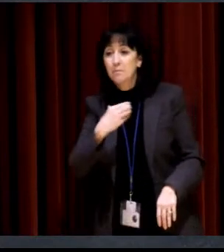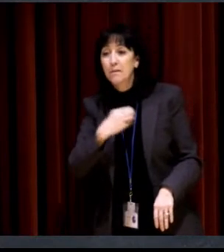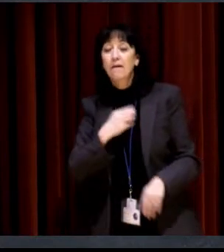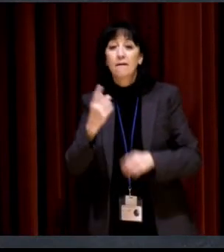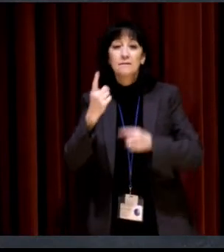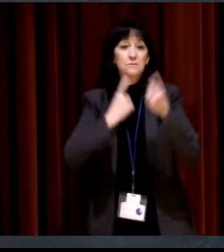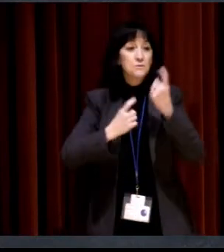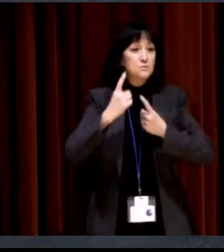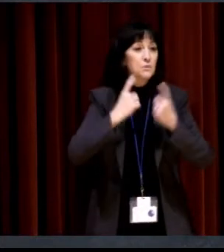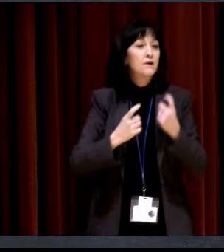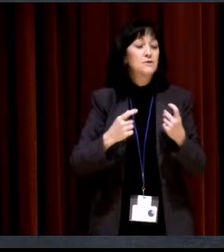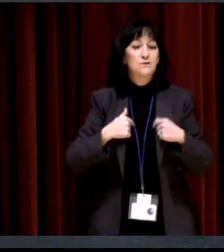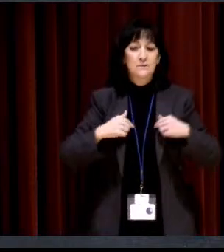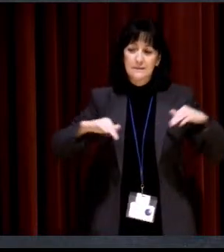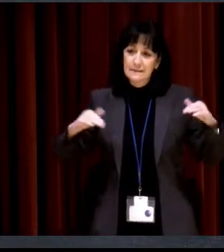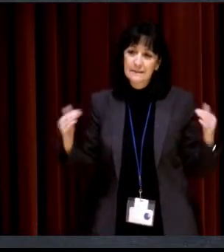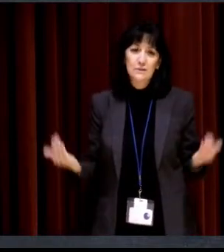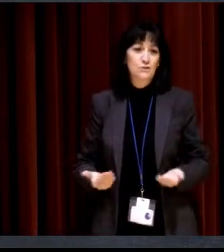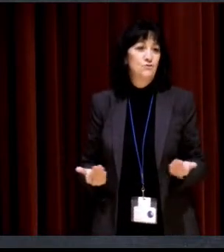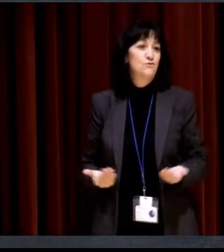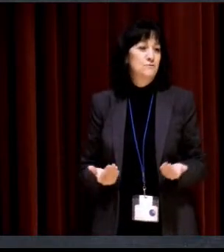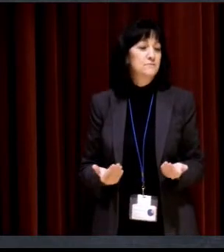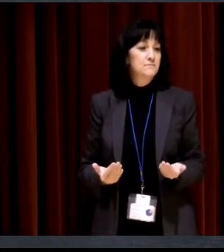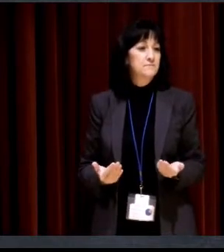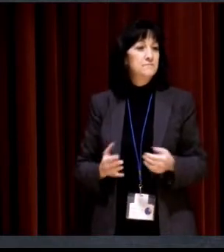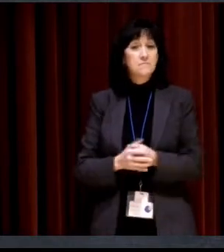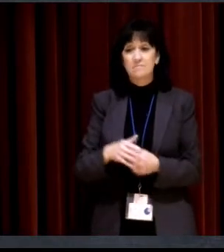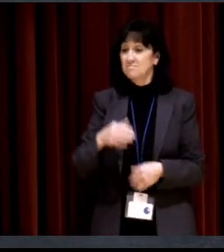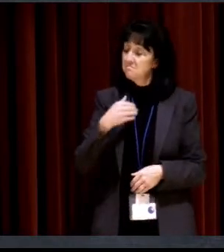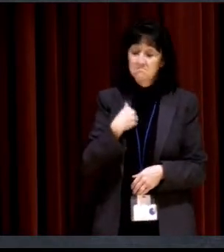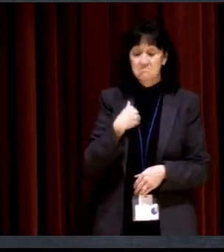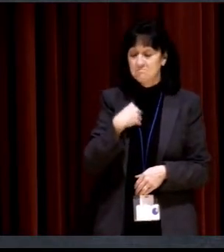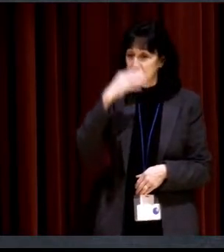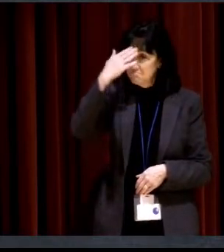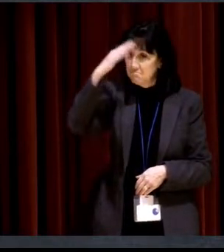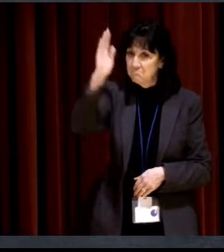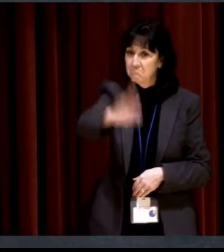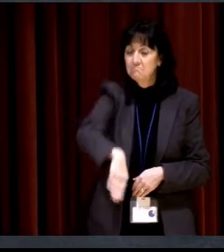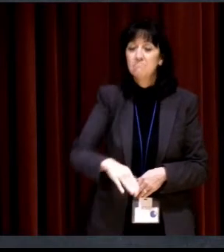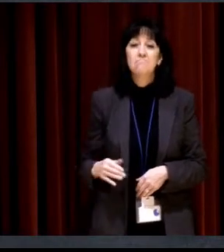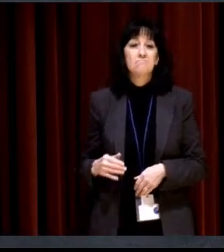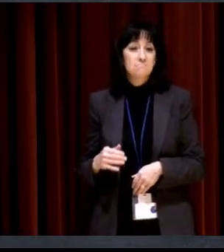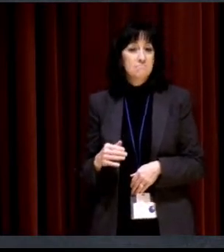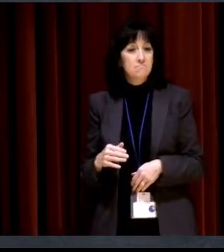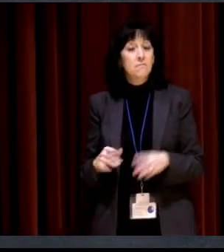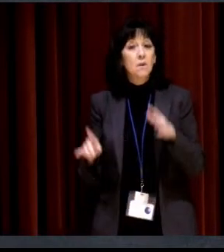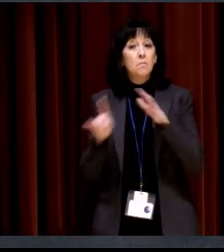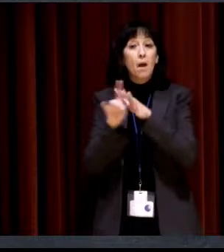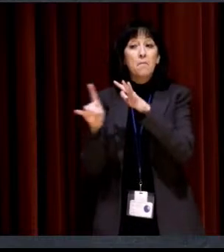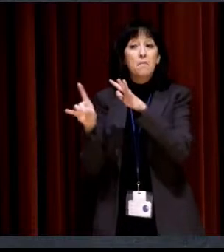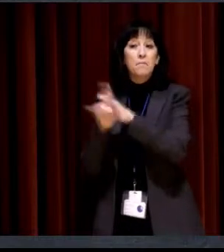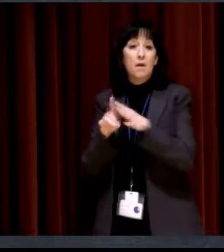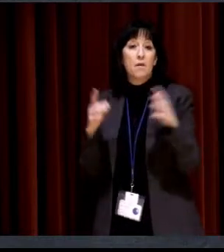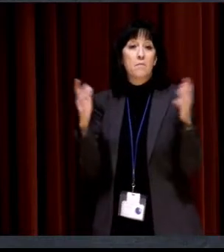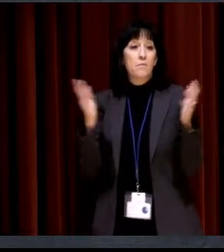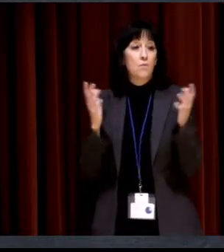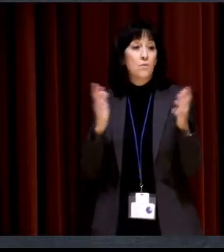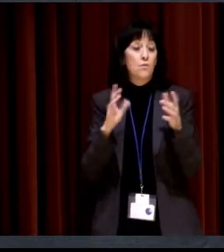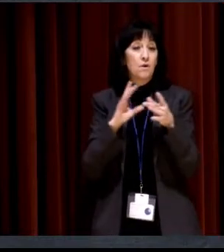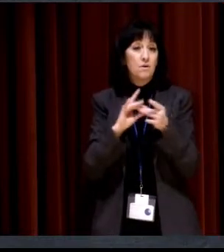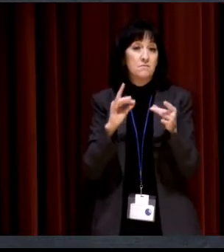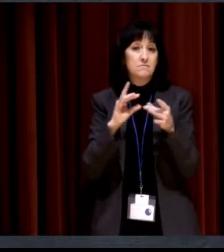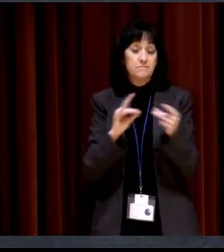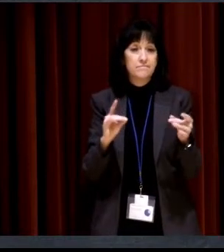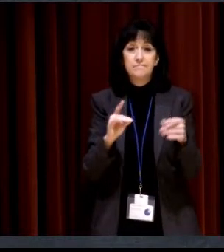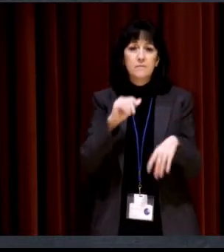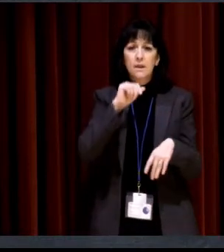to kind of answer your questions. One of the things that's going to come up, I can tell you, and Jim mentioned it, this is really not a top-down